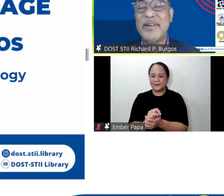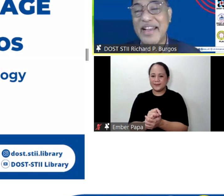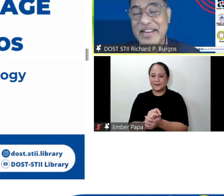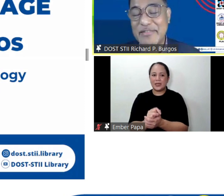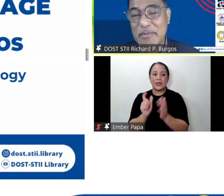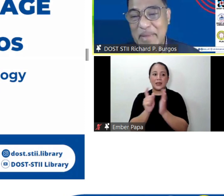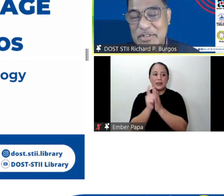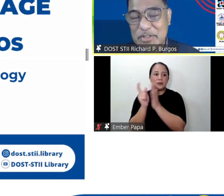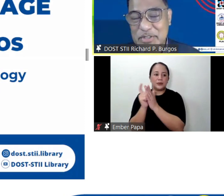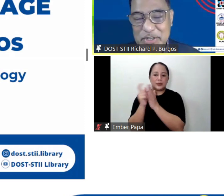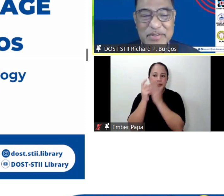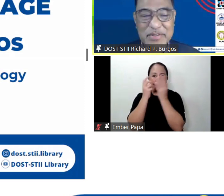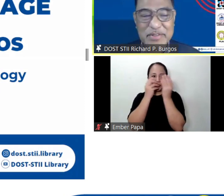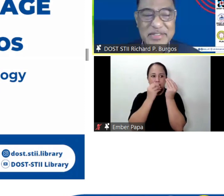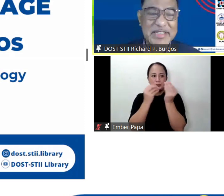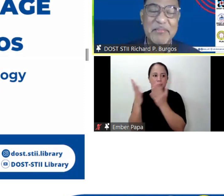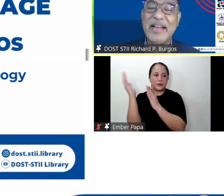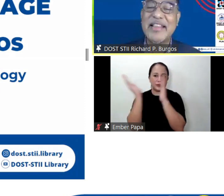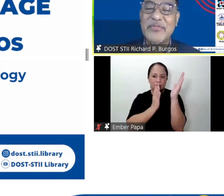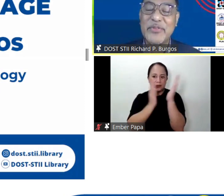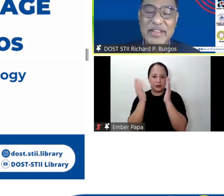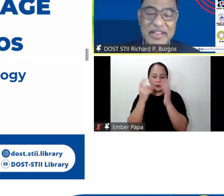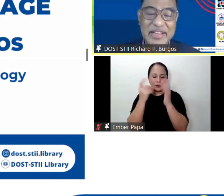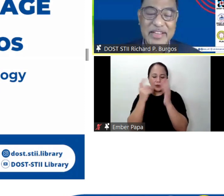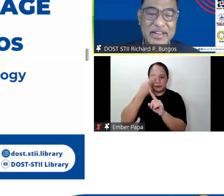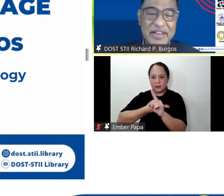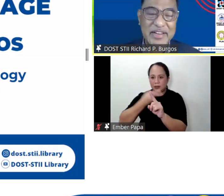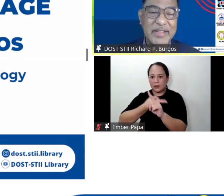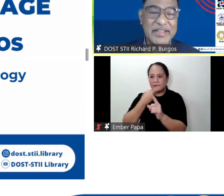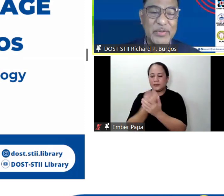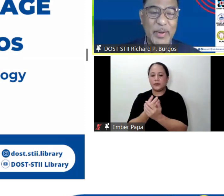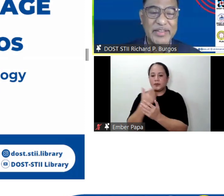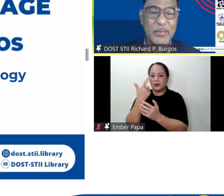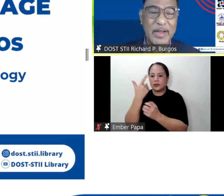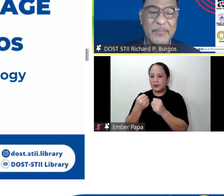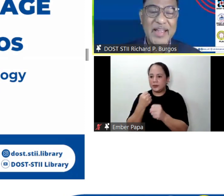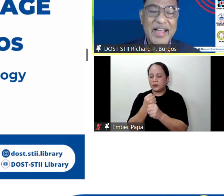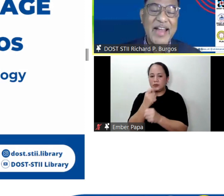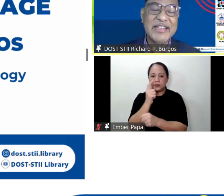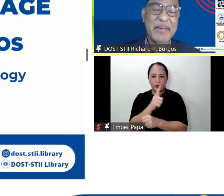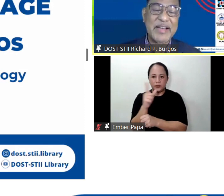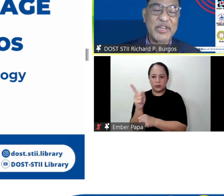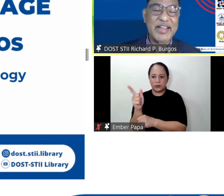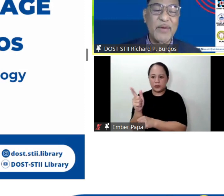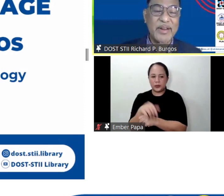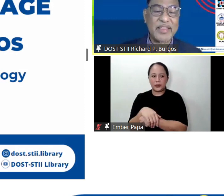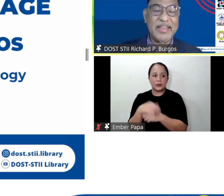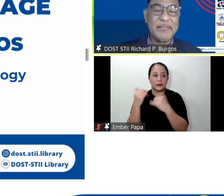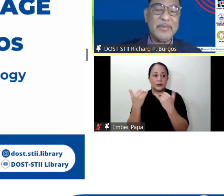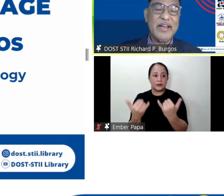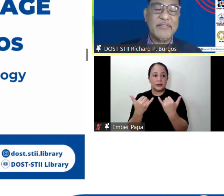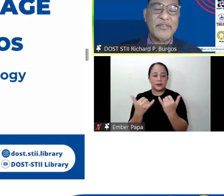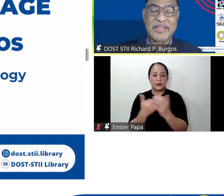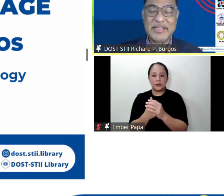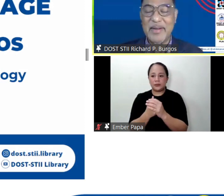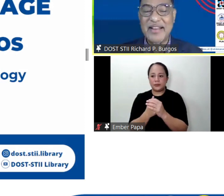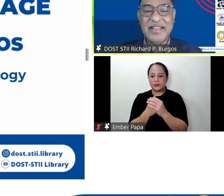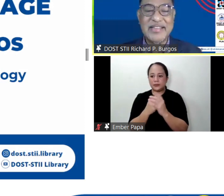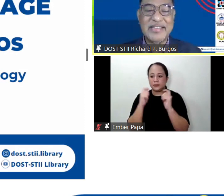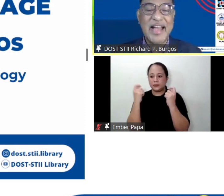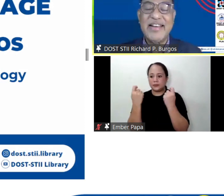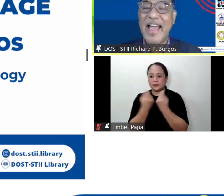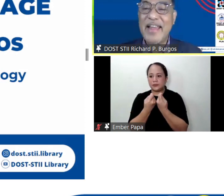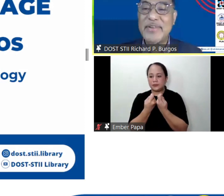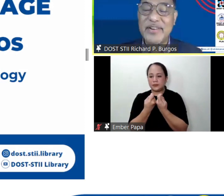Library and Information Services Month for the year 2021. And especially our theme for this month